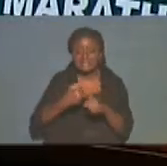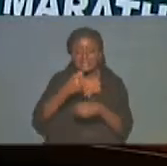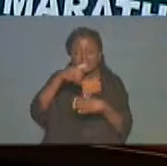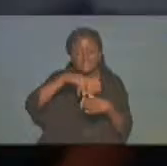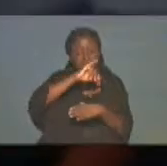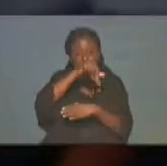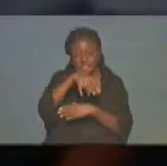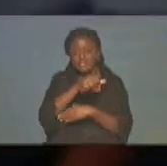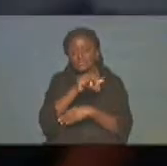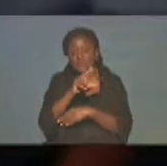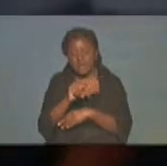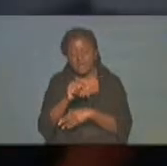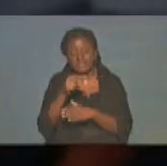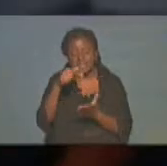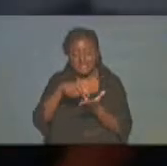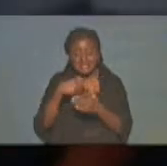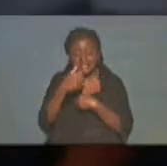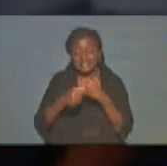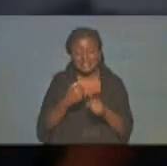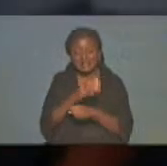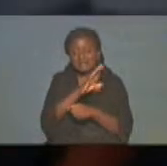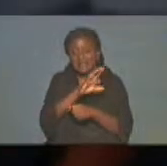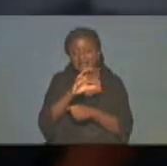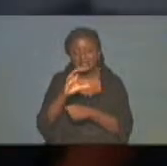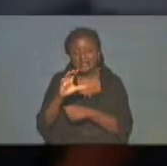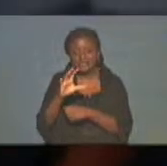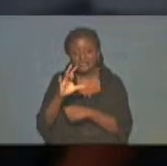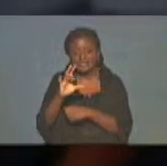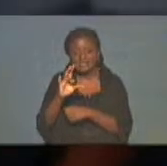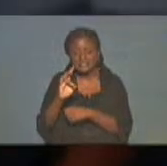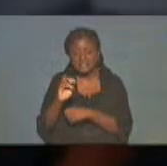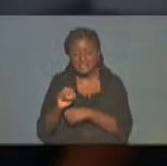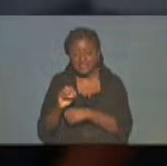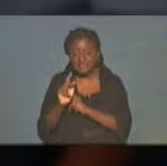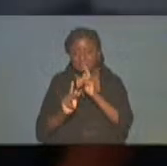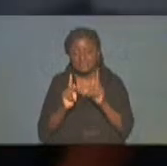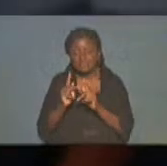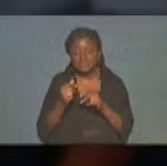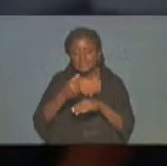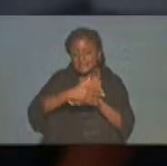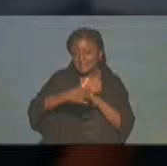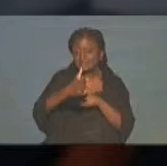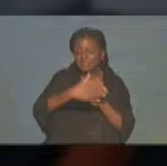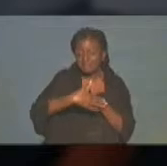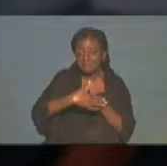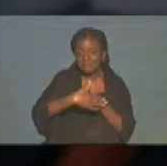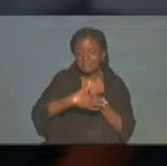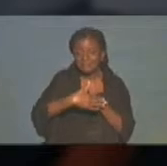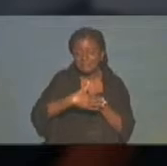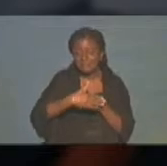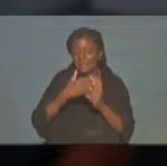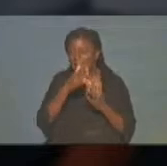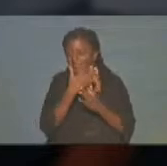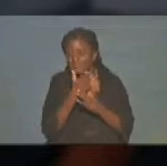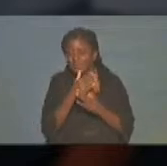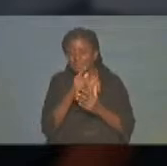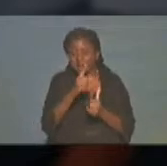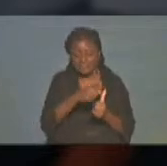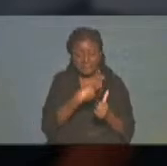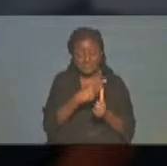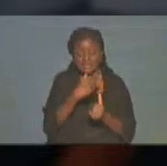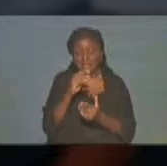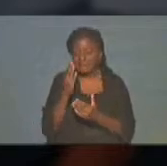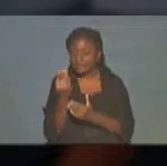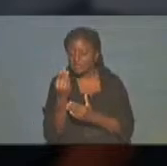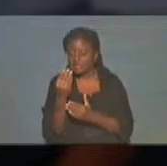of this year, some 570 persons were repatriated. Between the 1st and